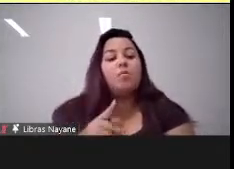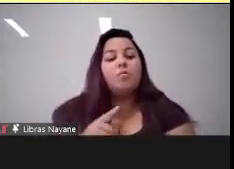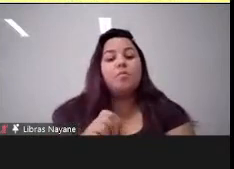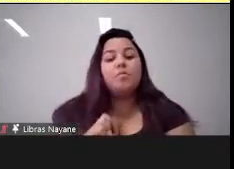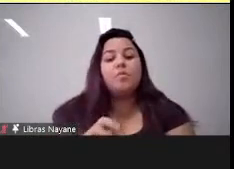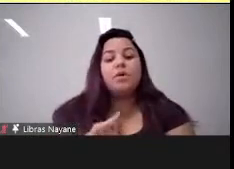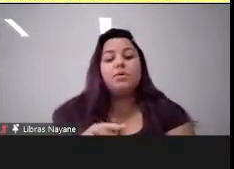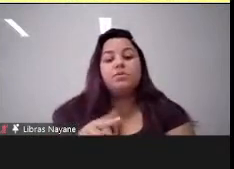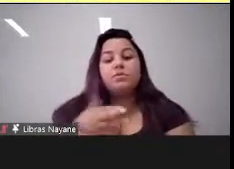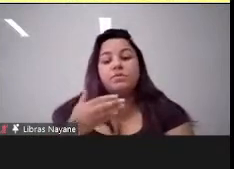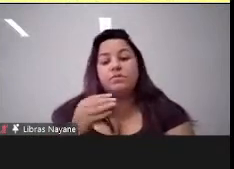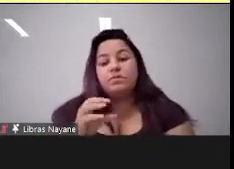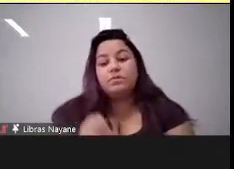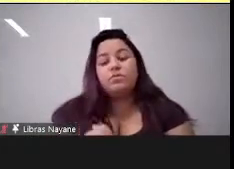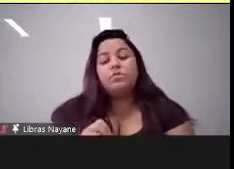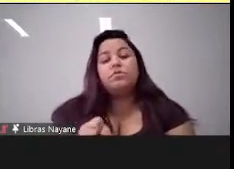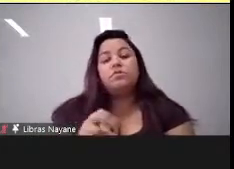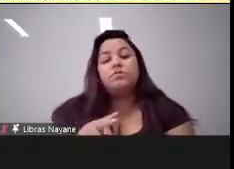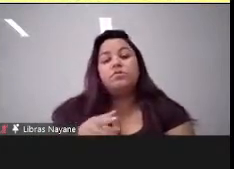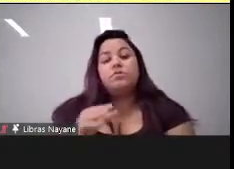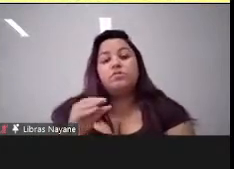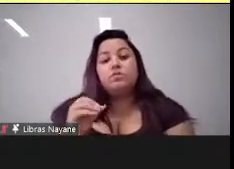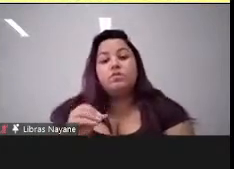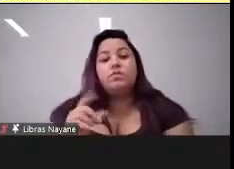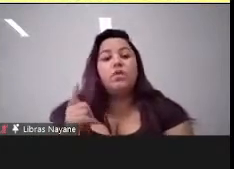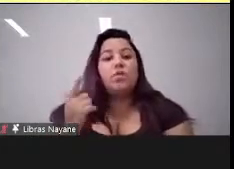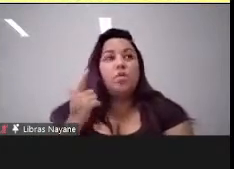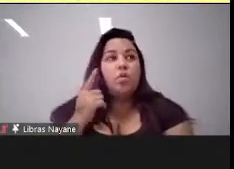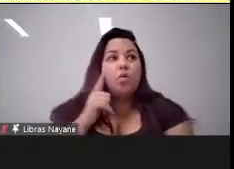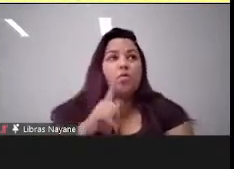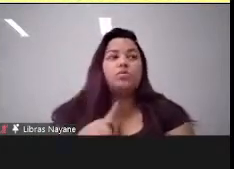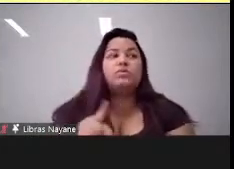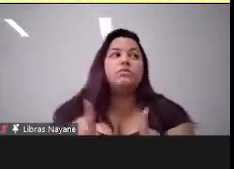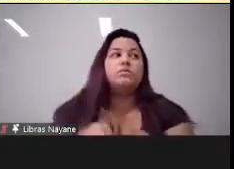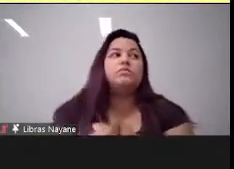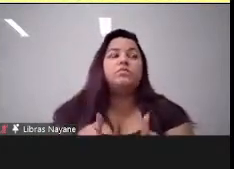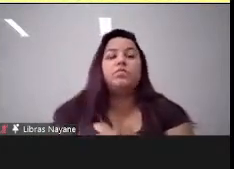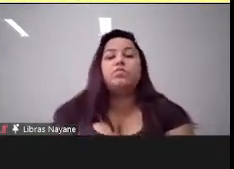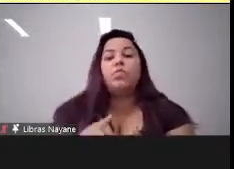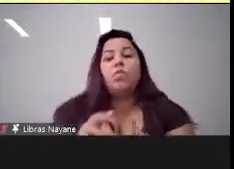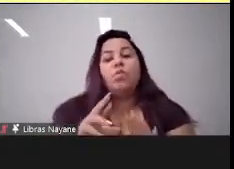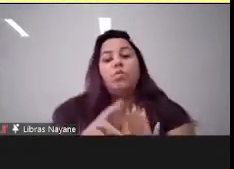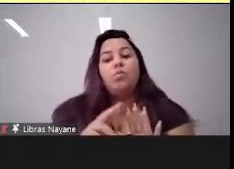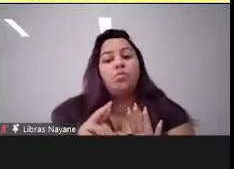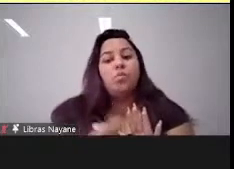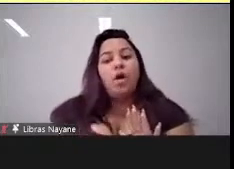enrolment and to introduce claims of intergenerational unfairness.